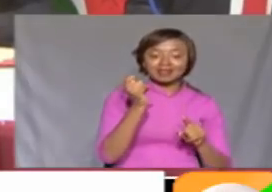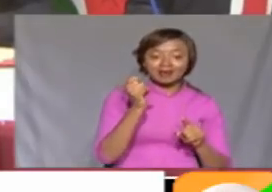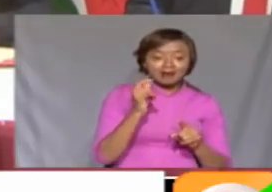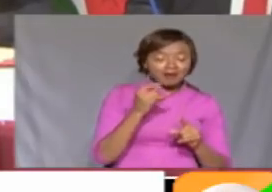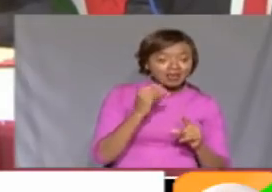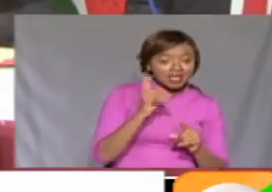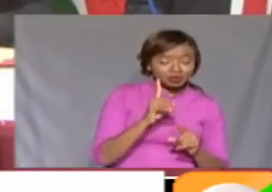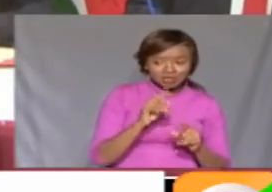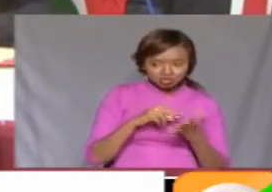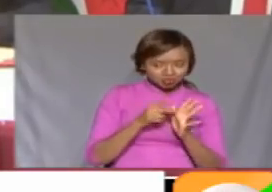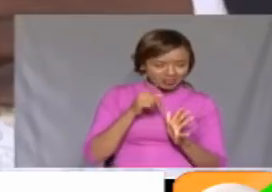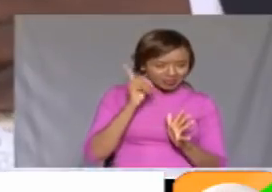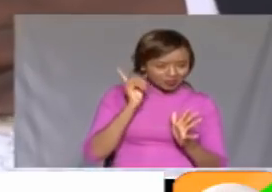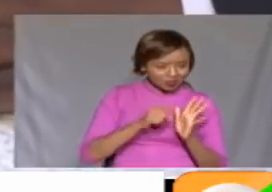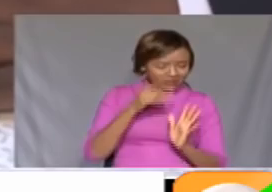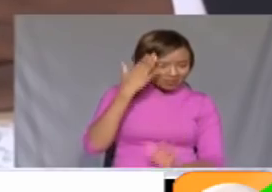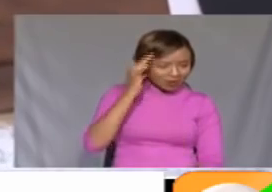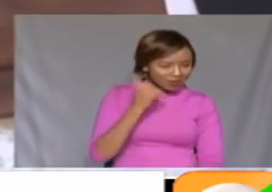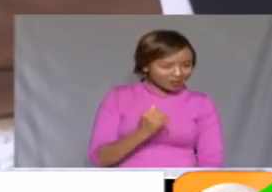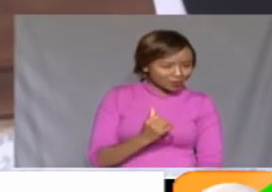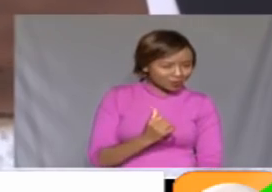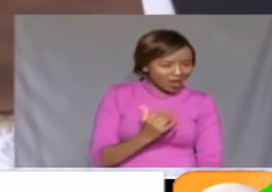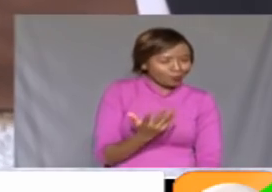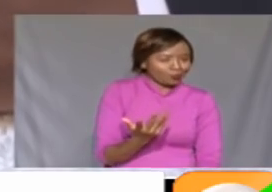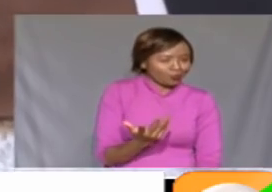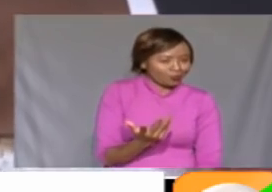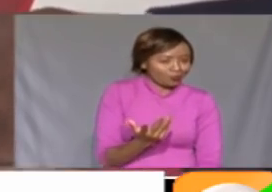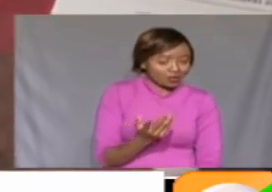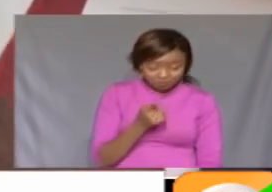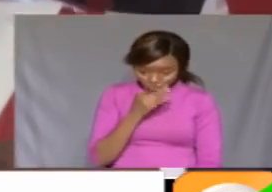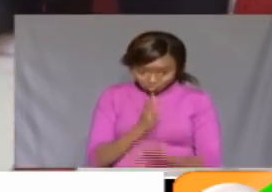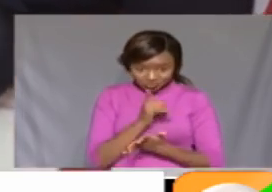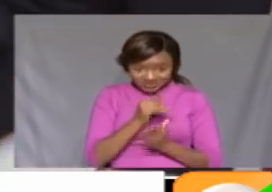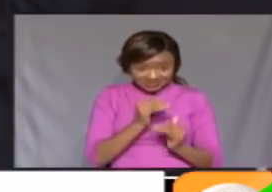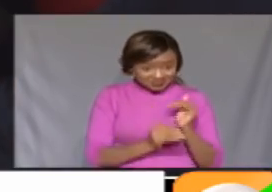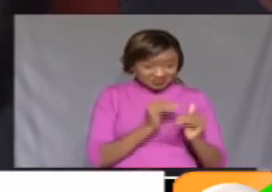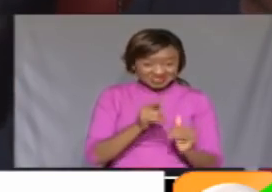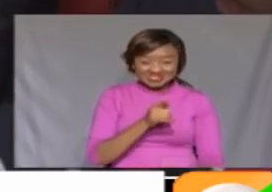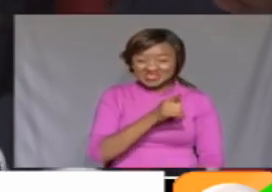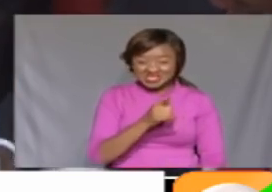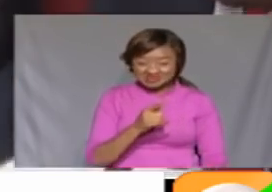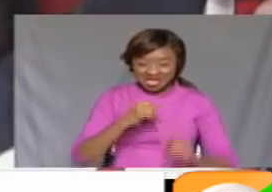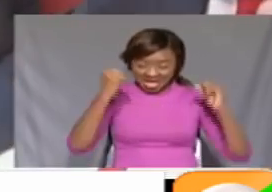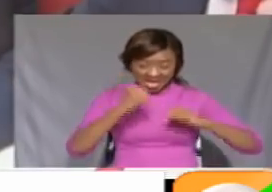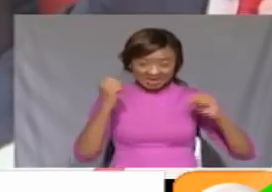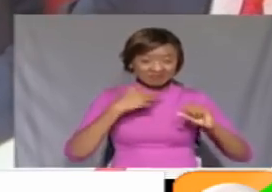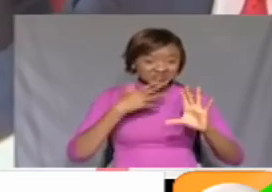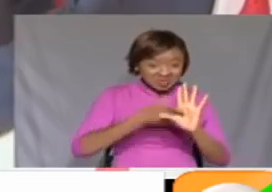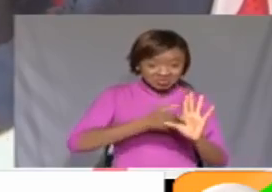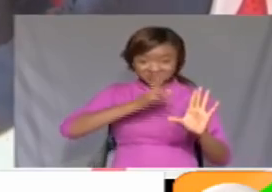There's a problem there. And it will be a very difficult process to get out of that deed of transfer, because